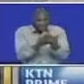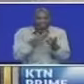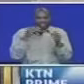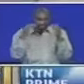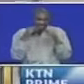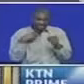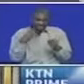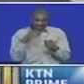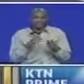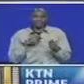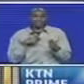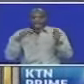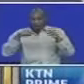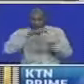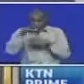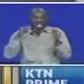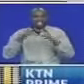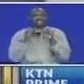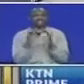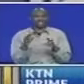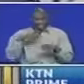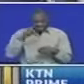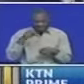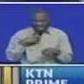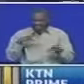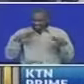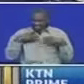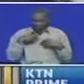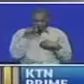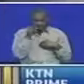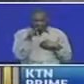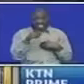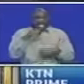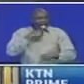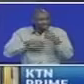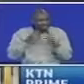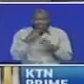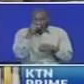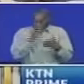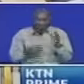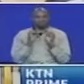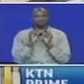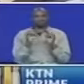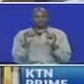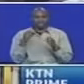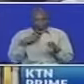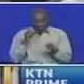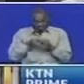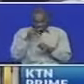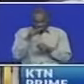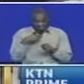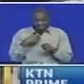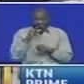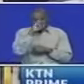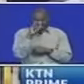was not unanimous. Shollei remains non-committal on her next course of action. And in a quick rejoinder, the JSC issued a